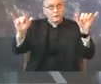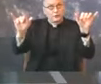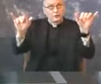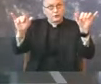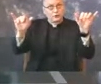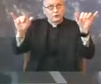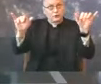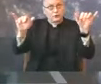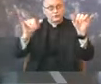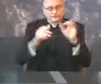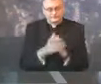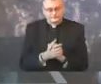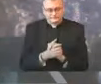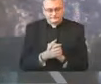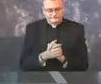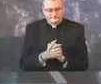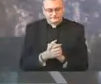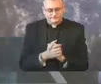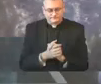ever.